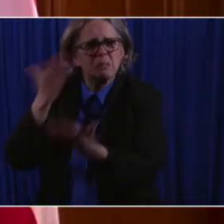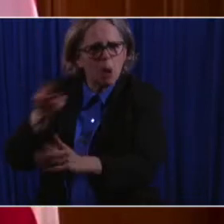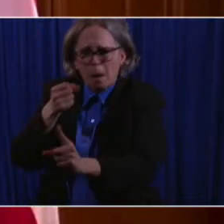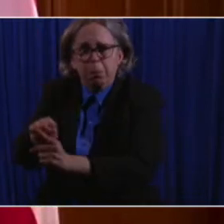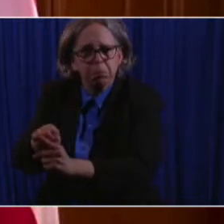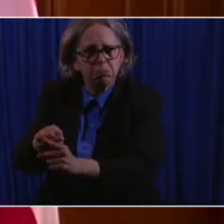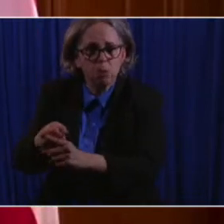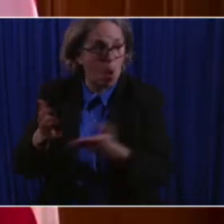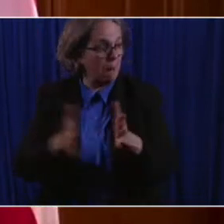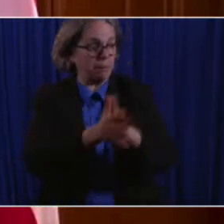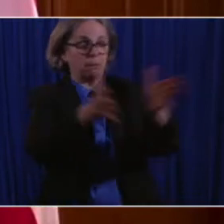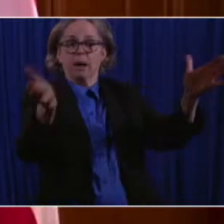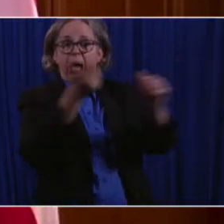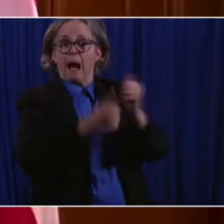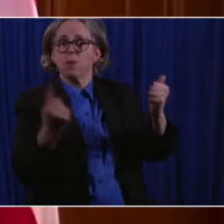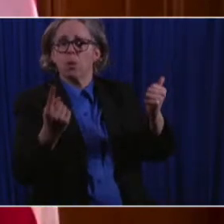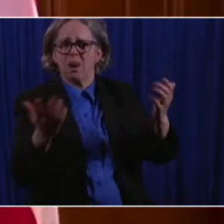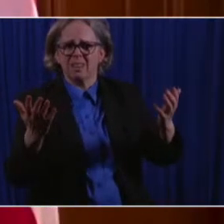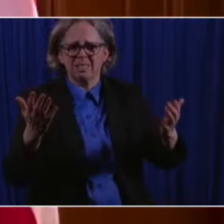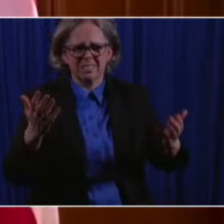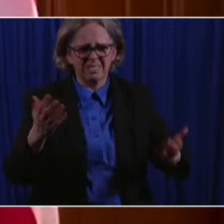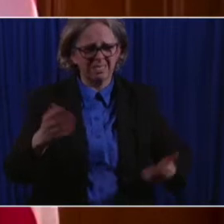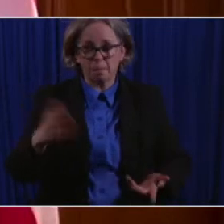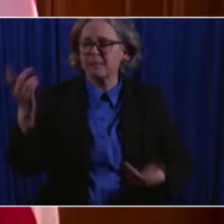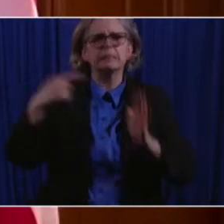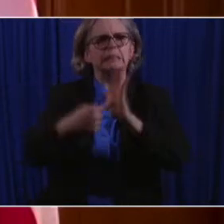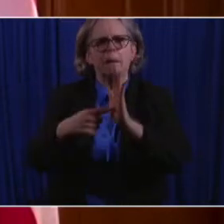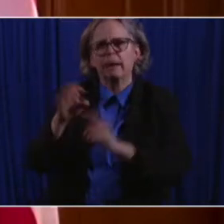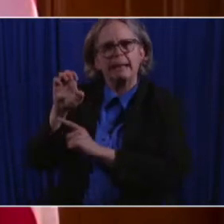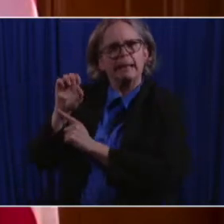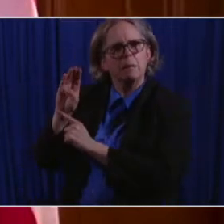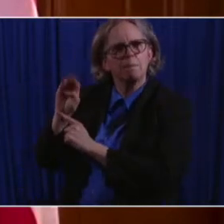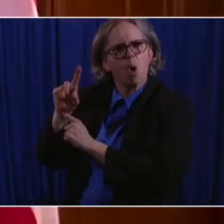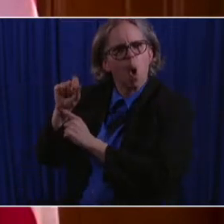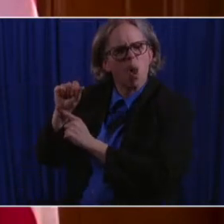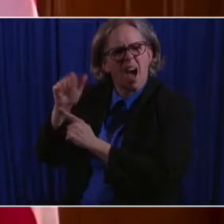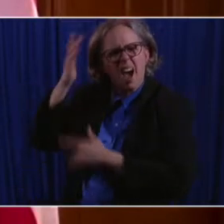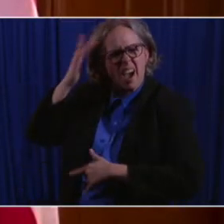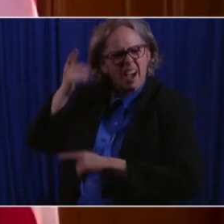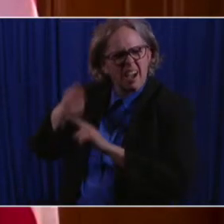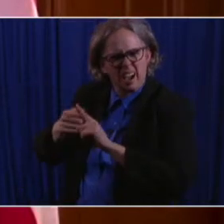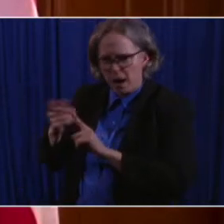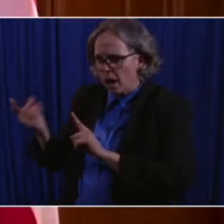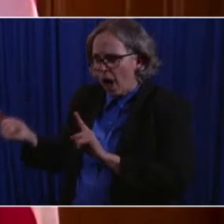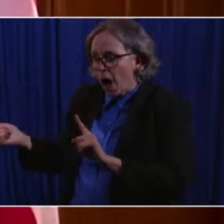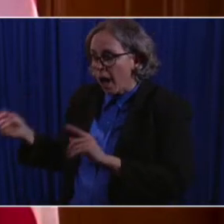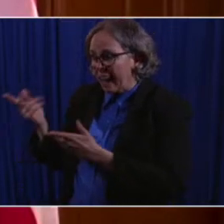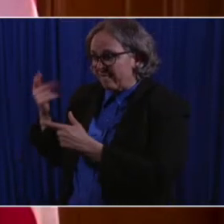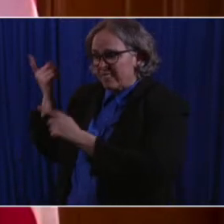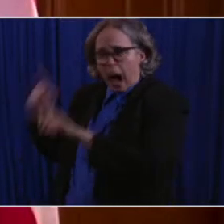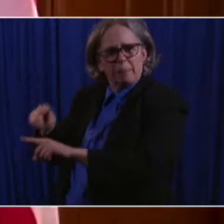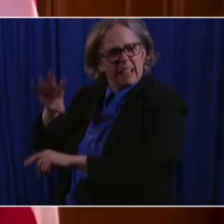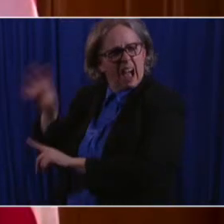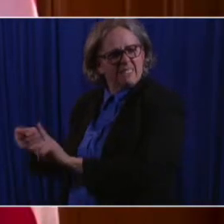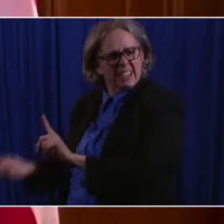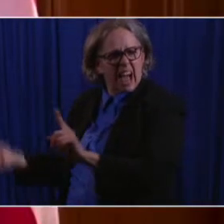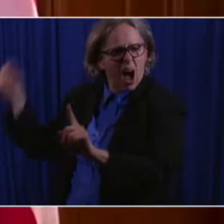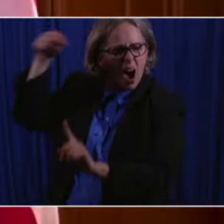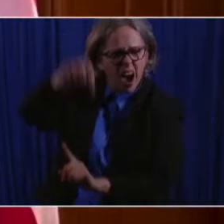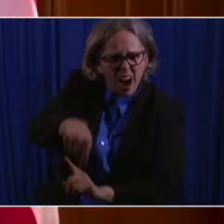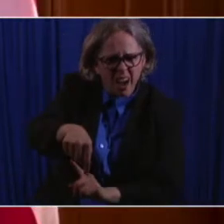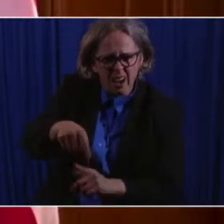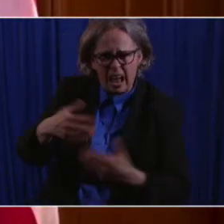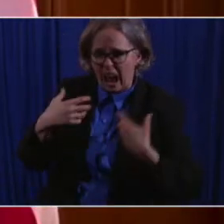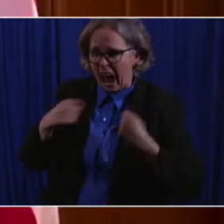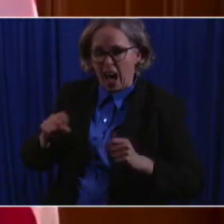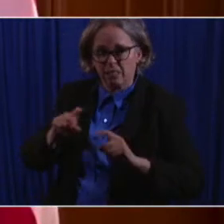Ebola and they come in and the local health department no longer has the ability to quarantine them. Or it may be